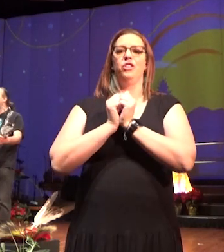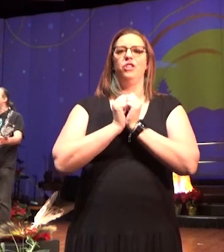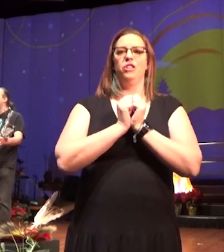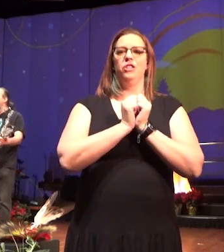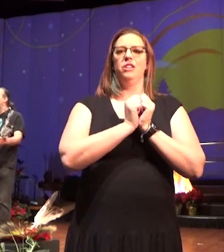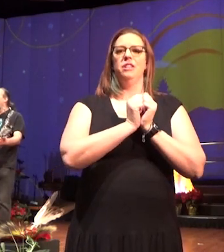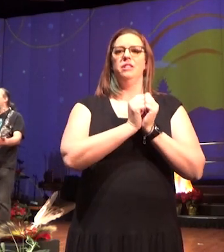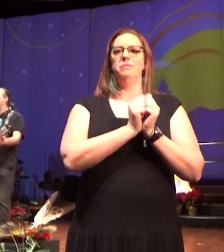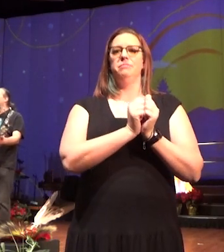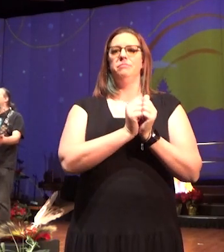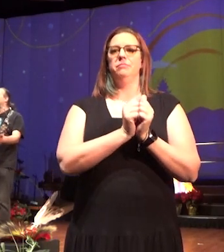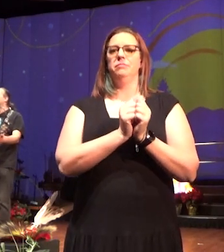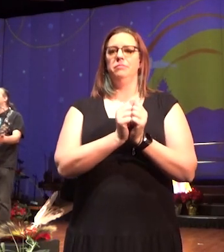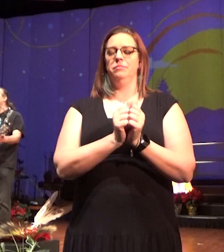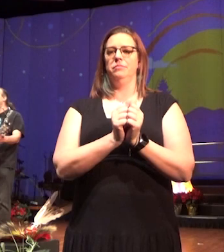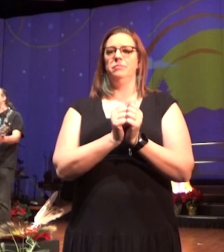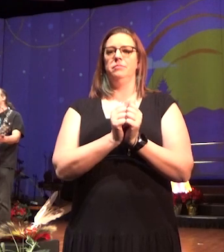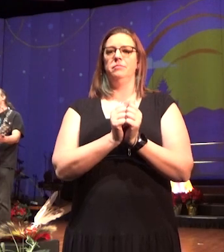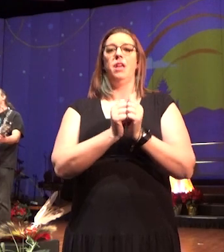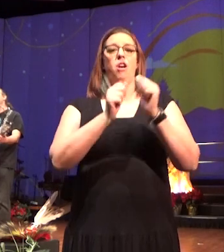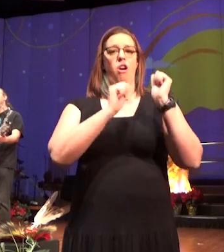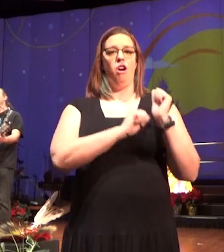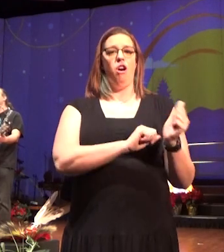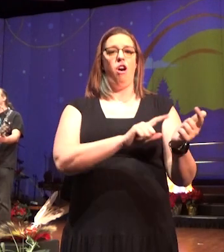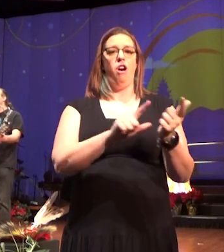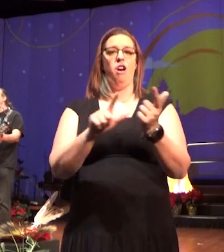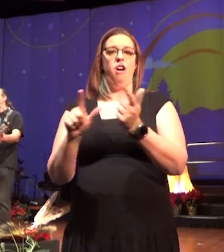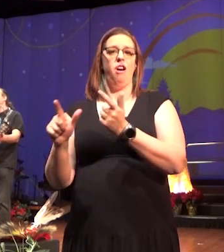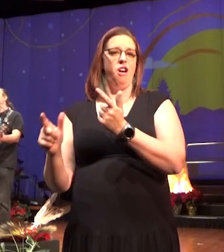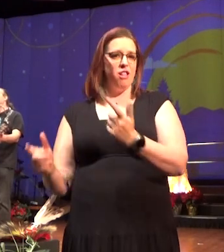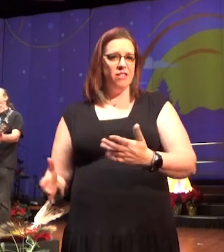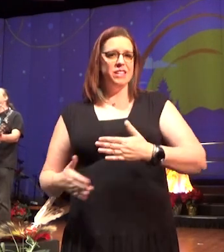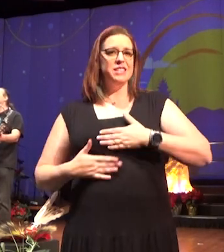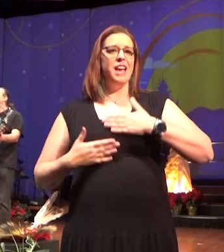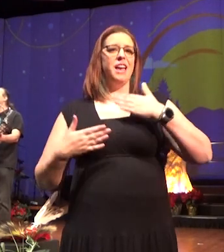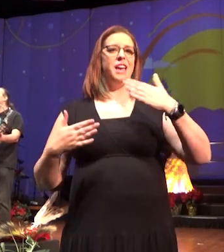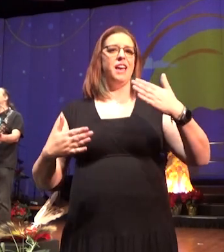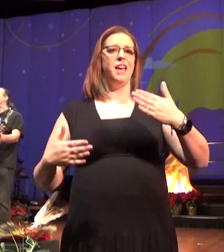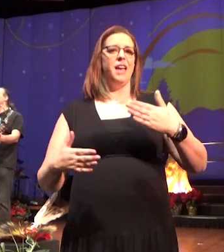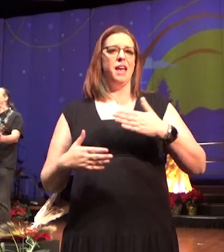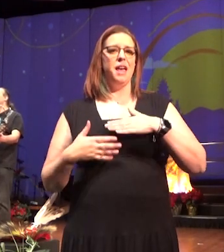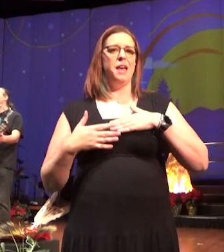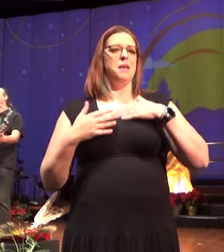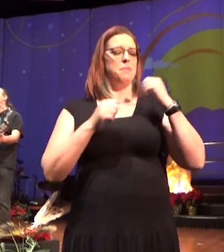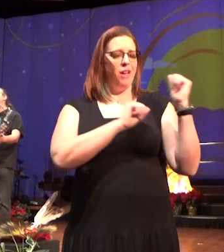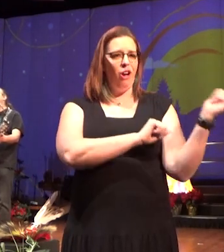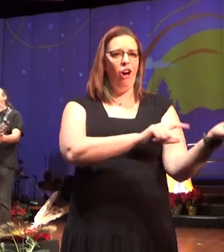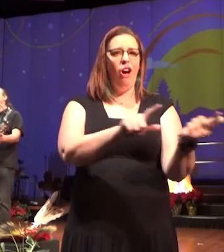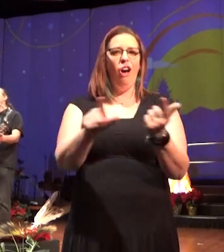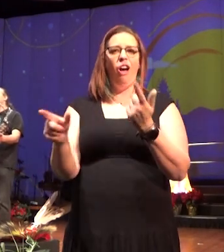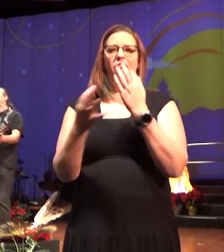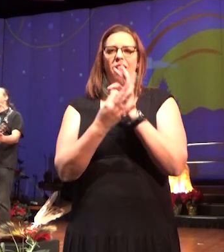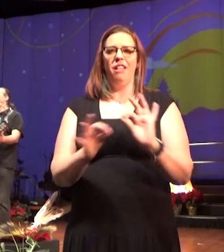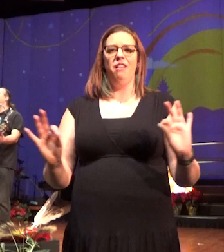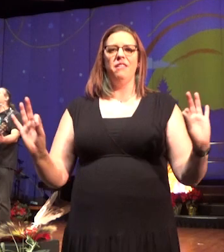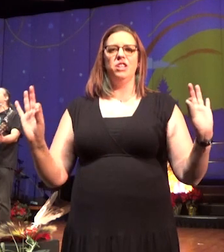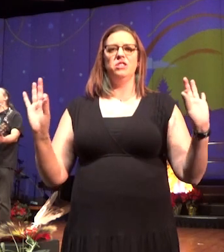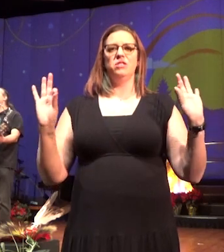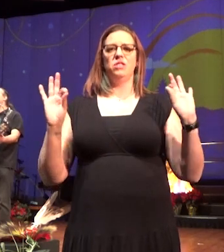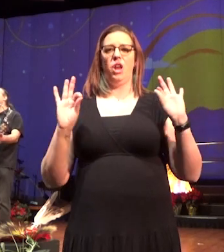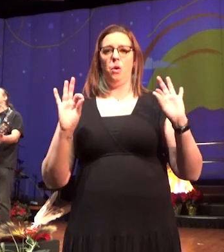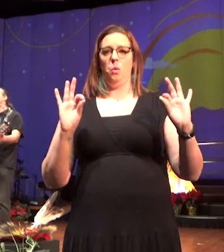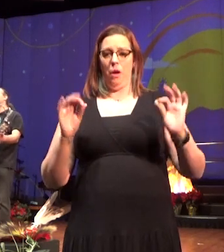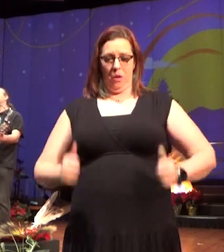together. All of us happy and all of us free. When we